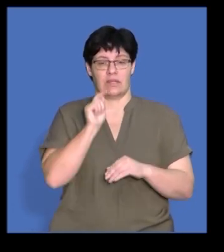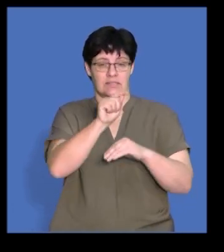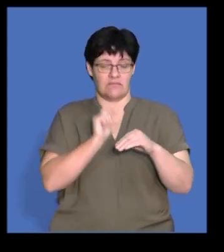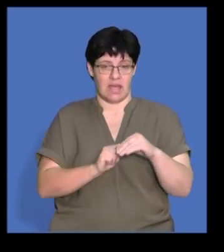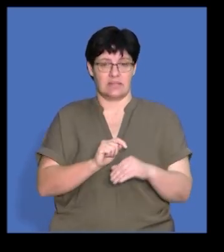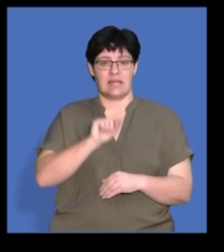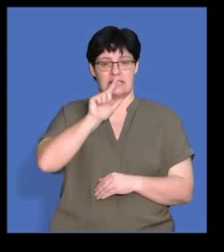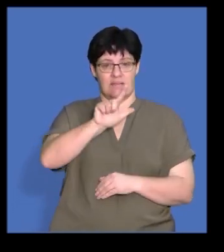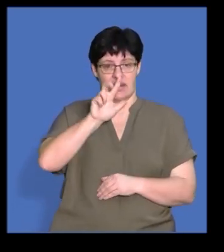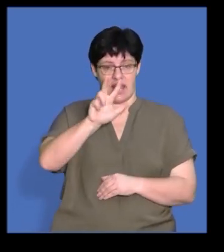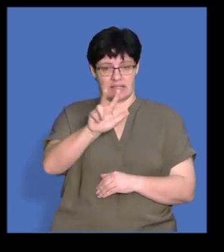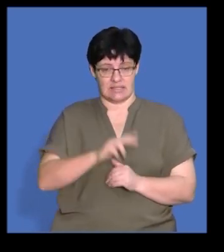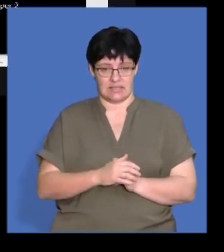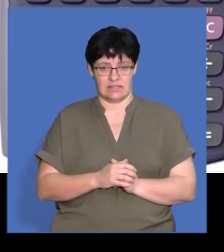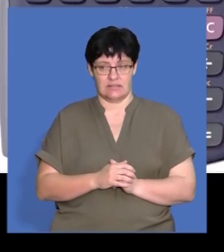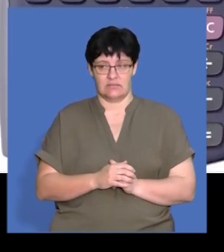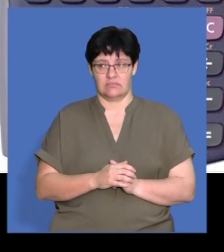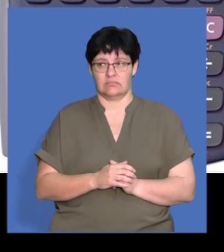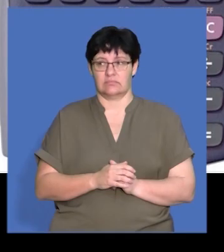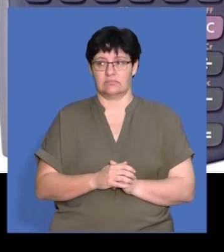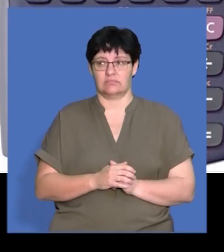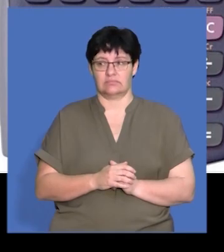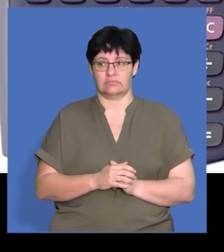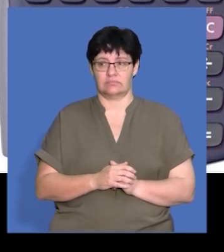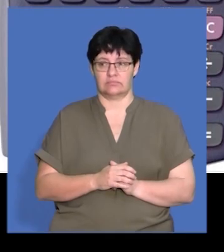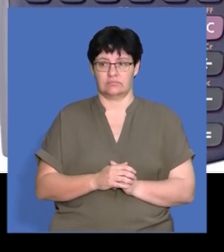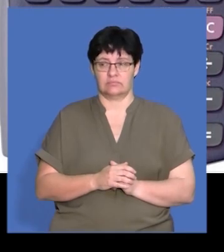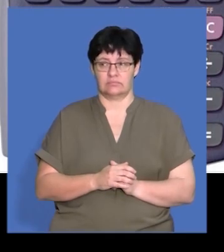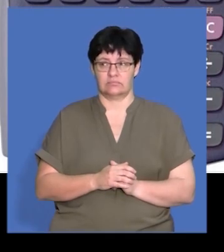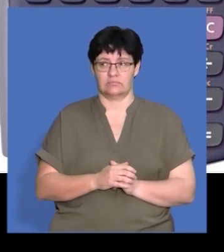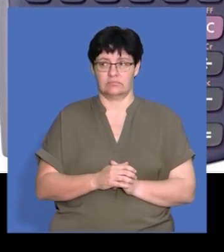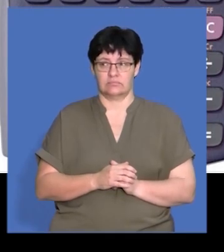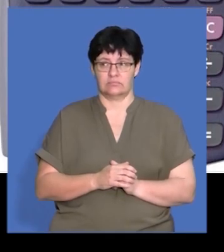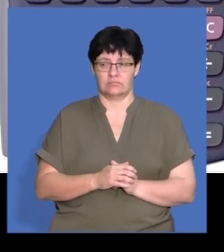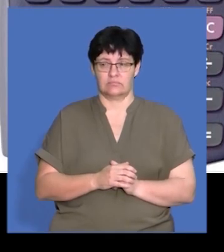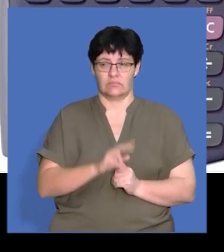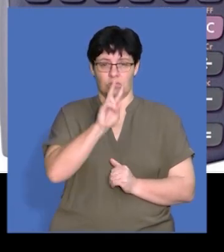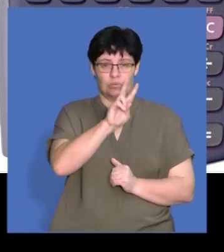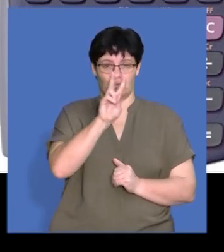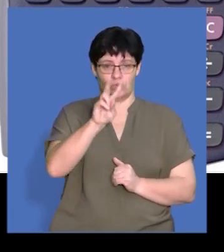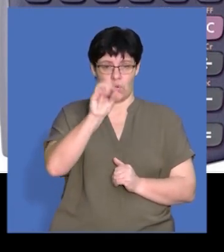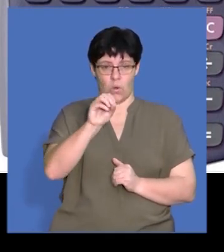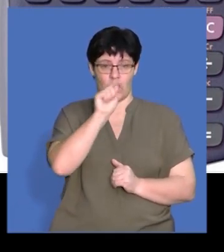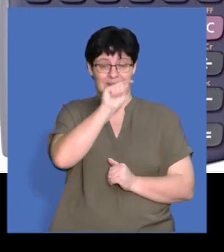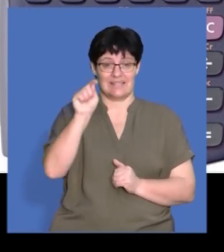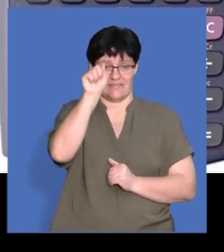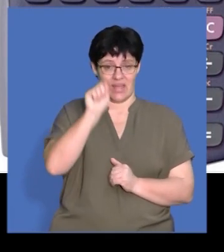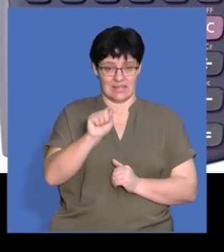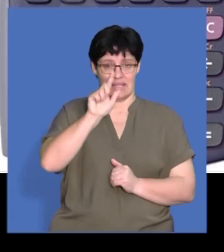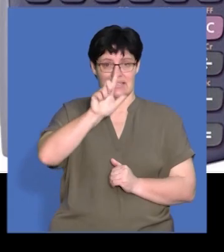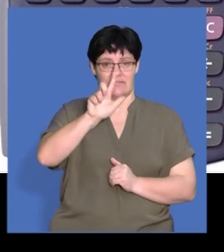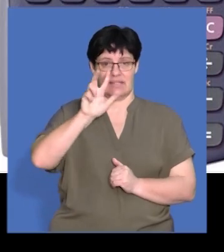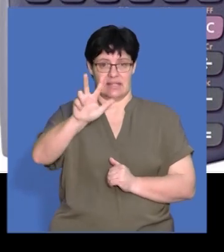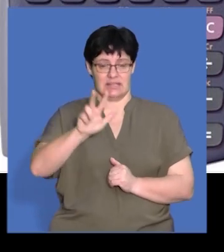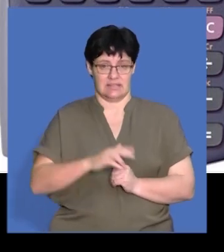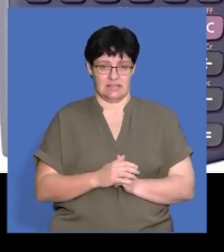divided by 78. And on my calculator, I'm going to do that. So it was 220 divided by